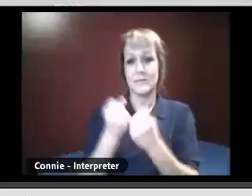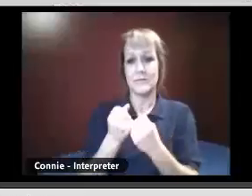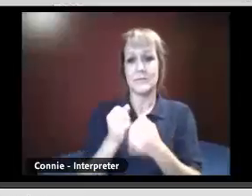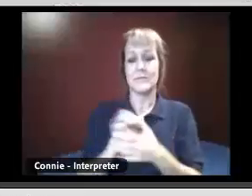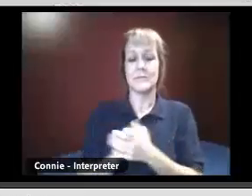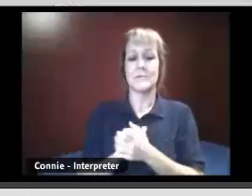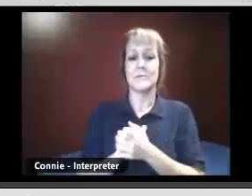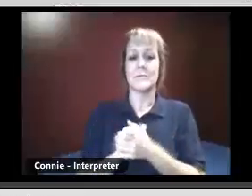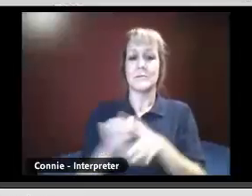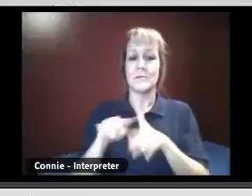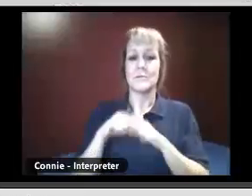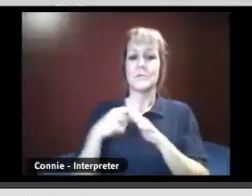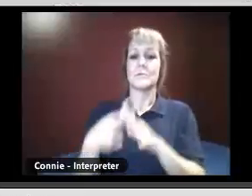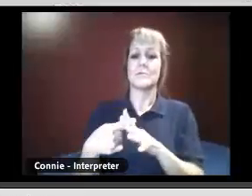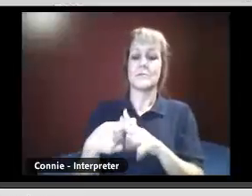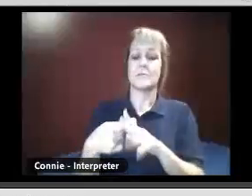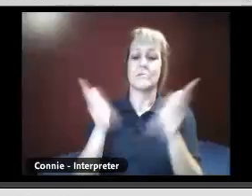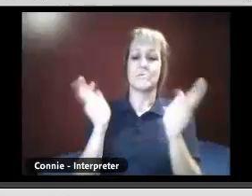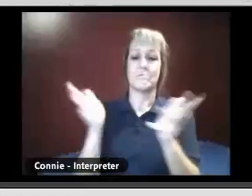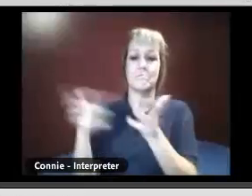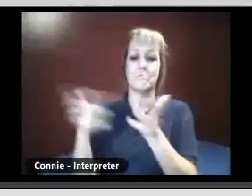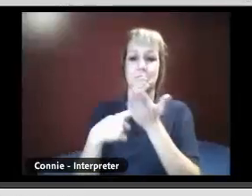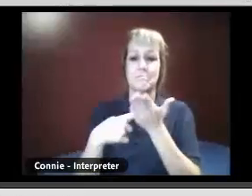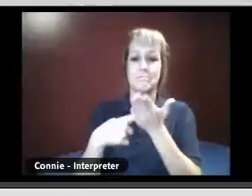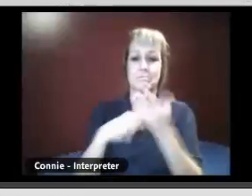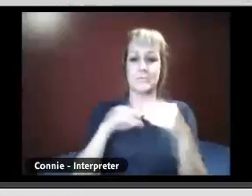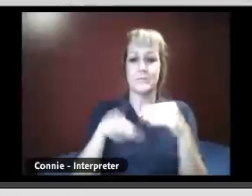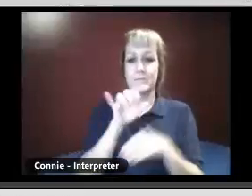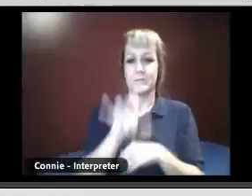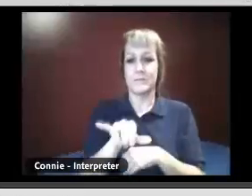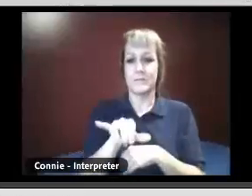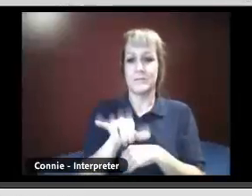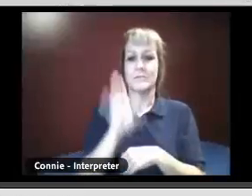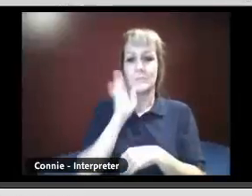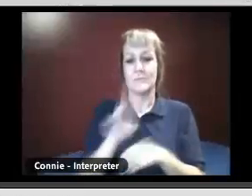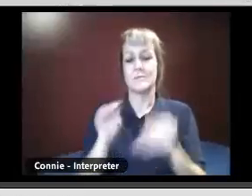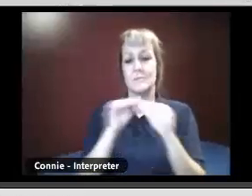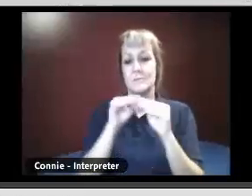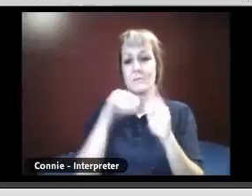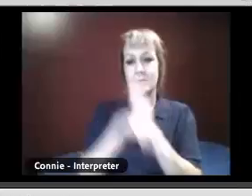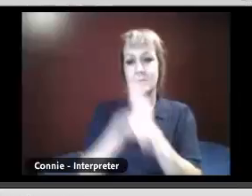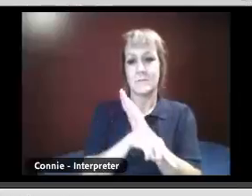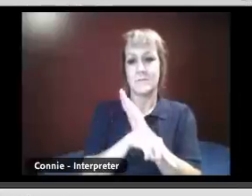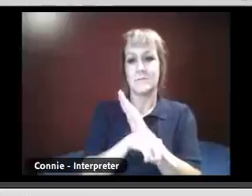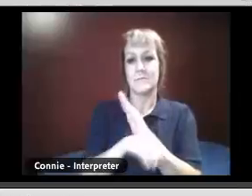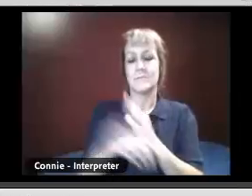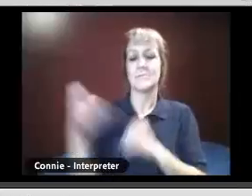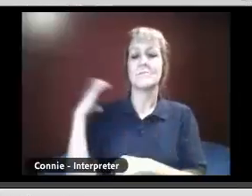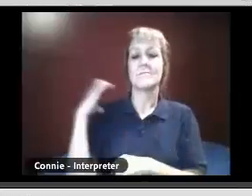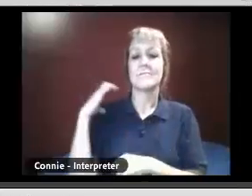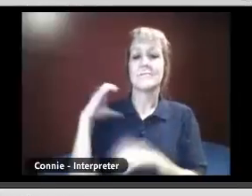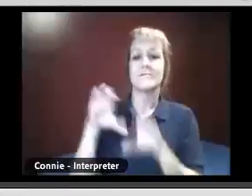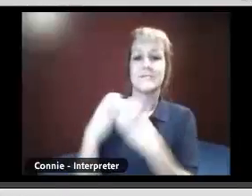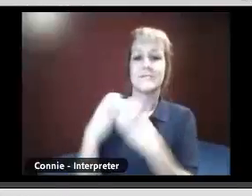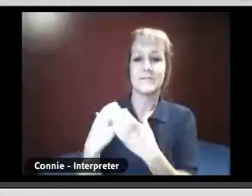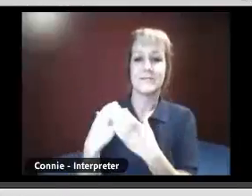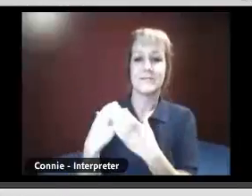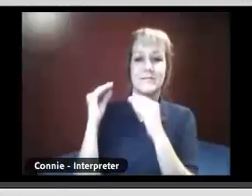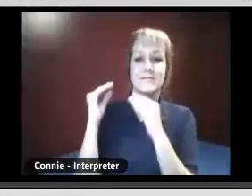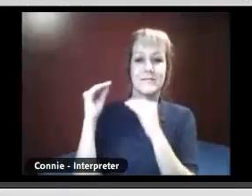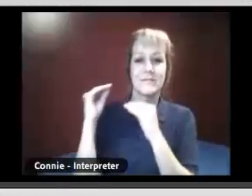we began to talk a bit about this, and we will certainly go into this in a lot more depth in the coaching class session that we have.